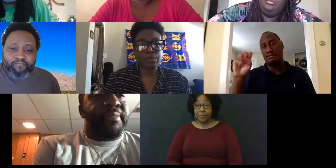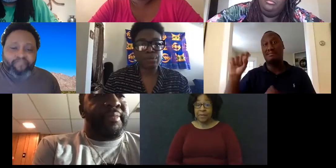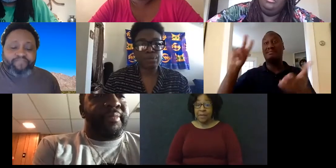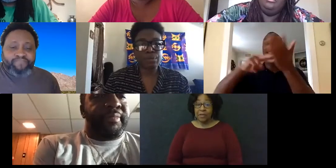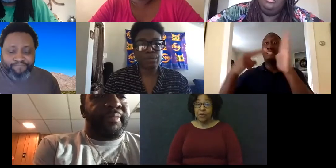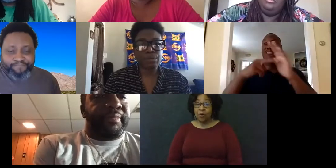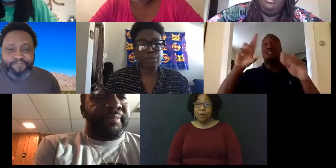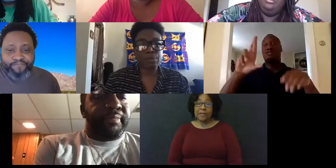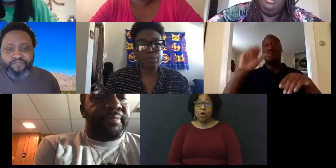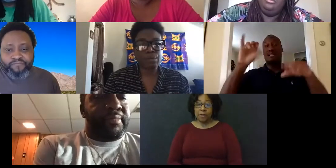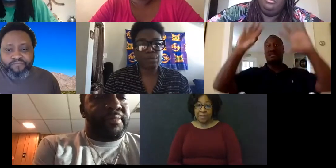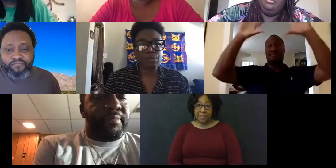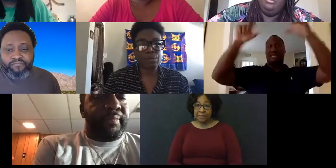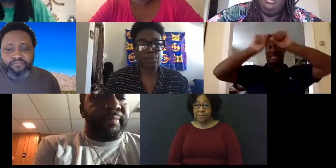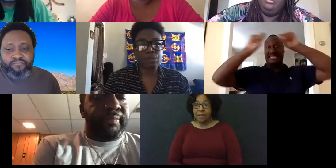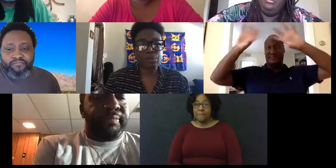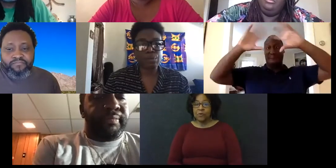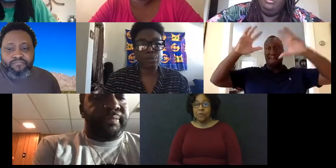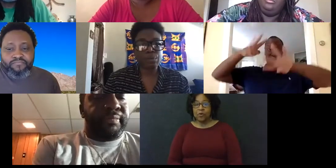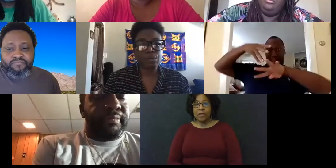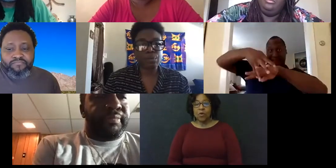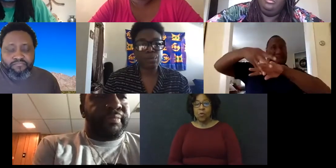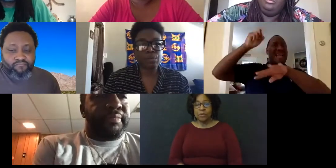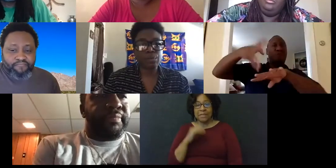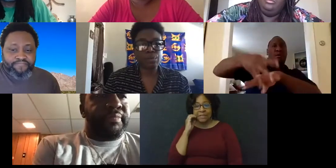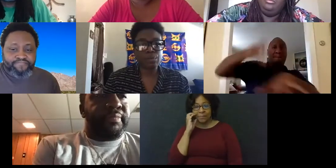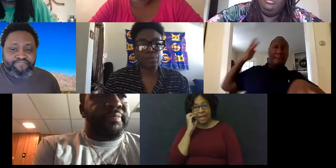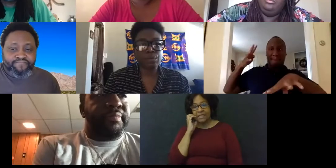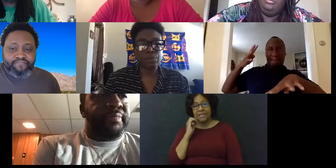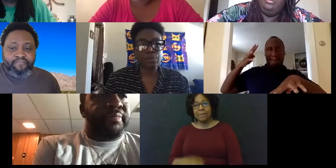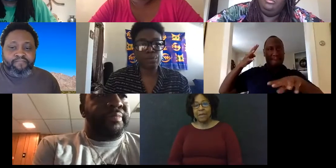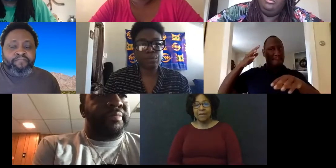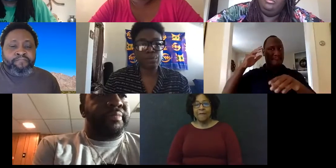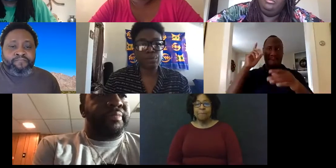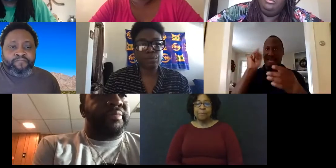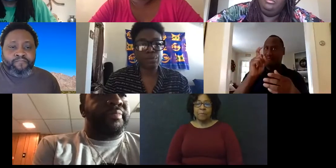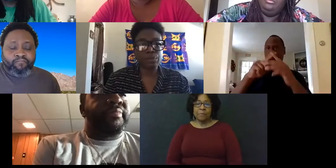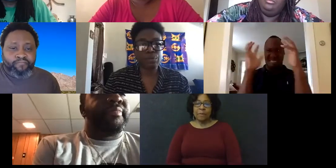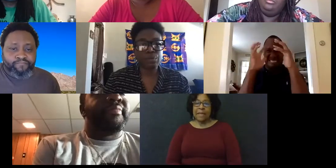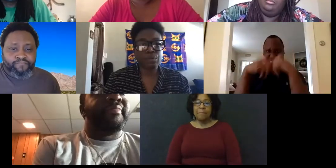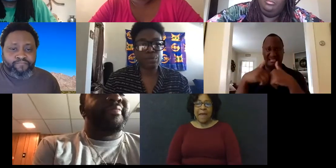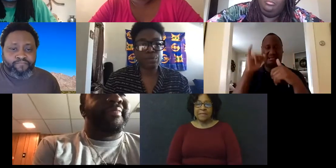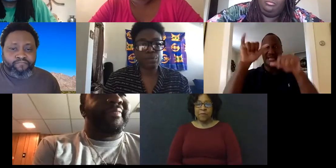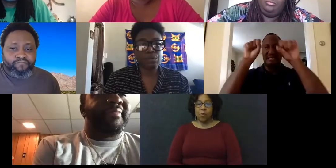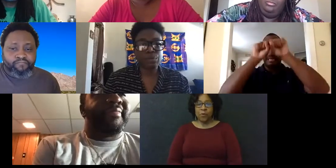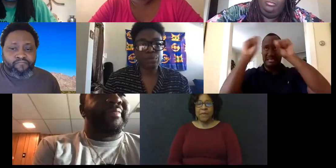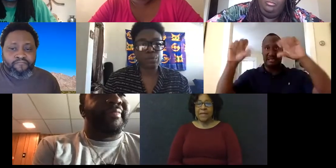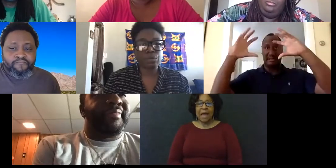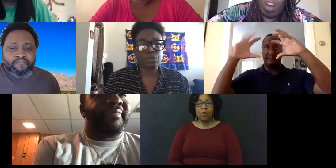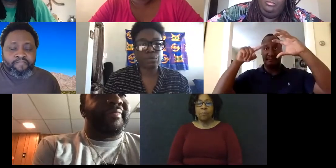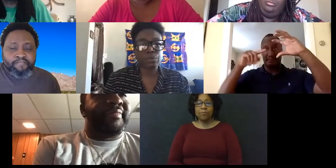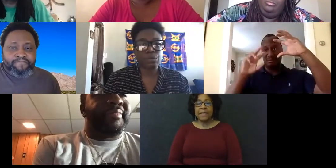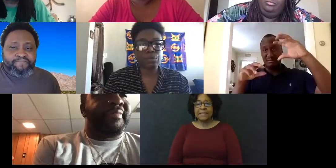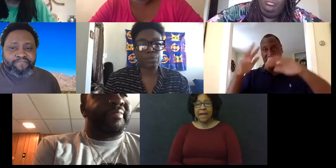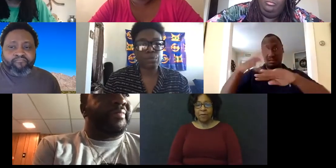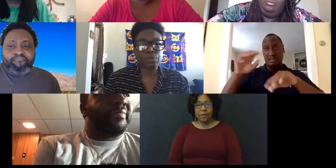them, you know, impacts all the other isms. So if you look at the whole systemic impact of the whole thing and how it